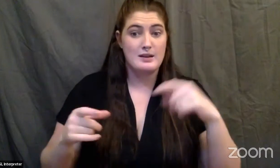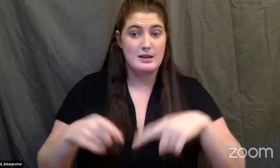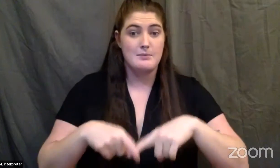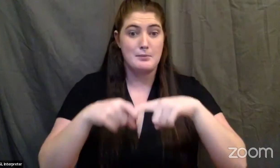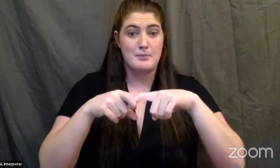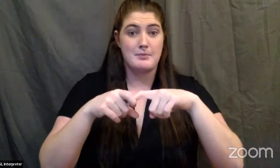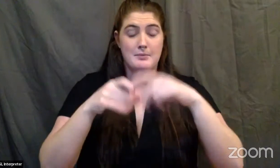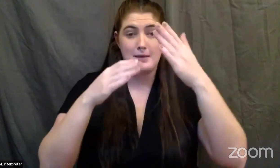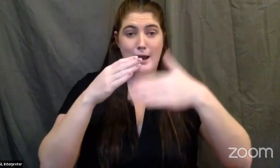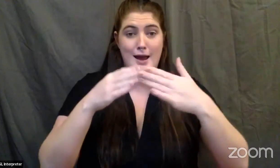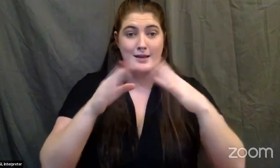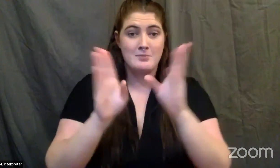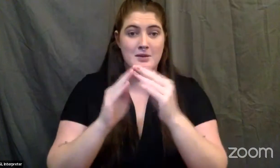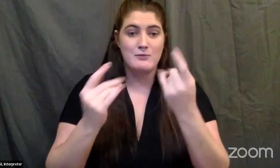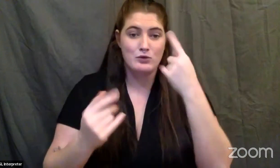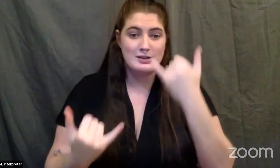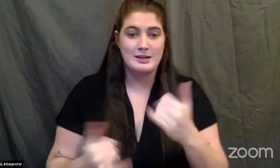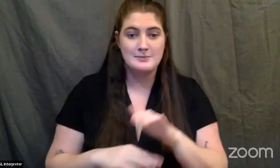wrap up the meeting for tonight.